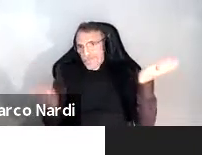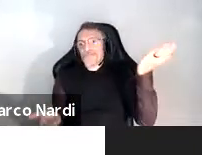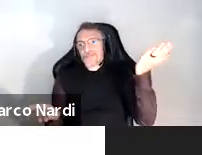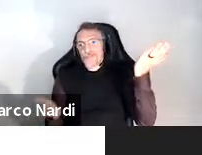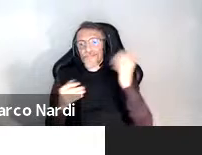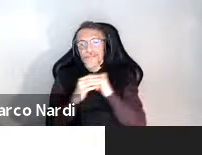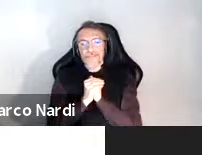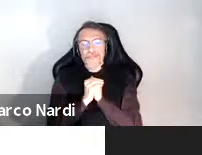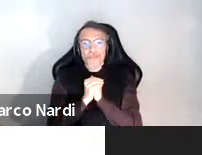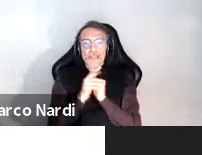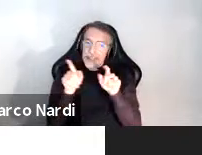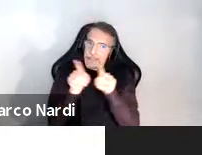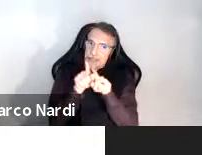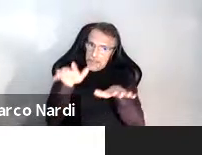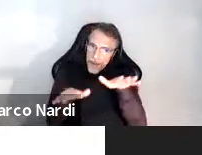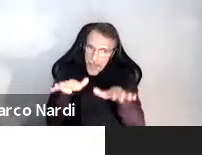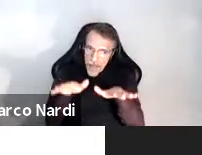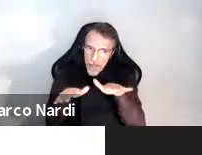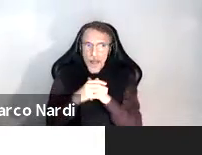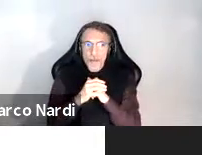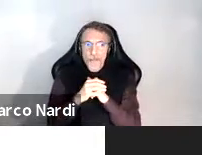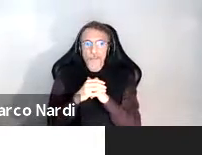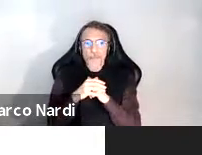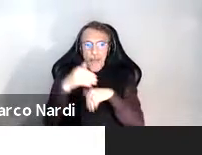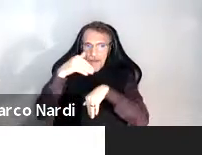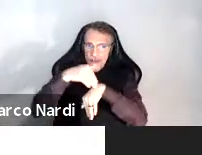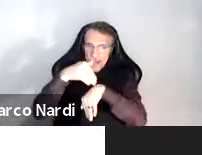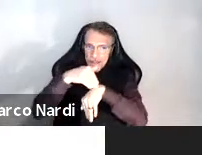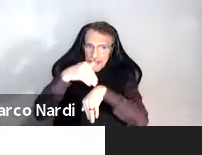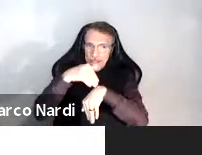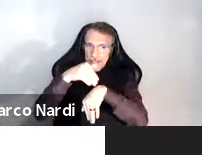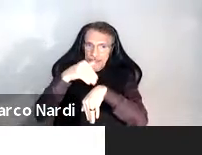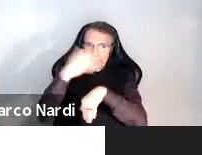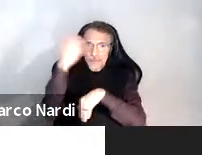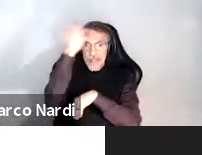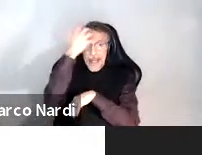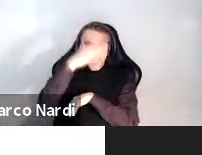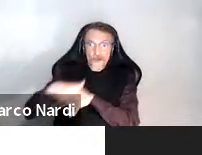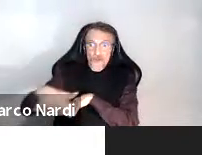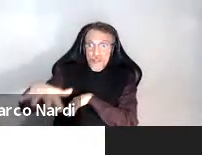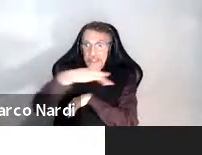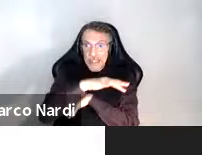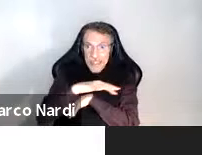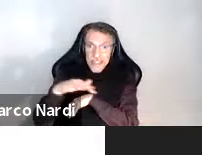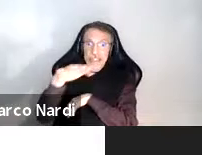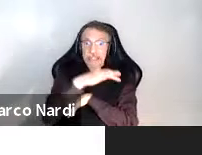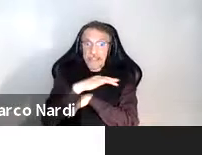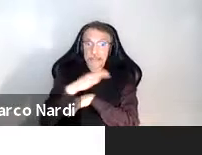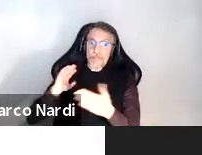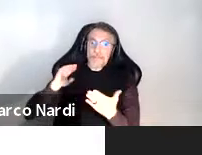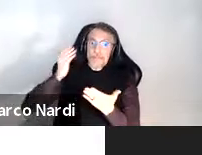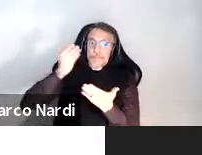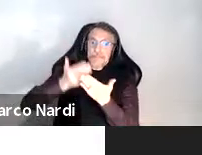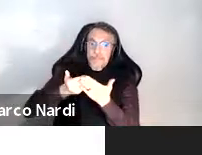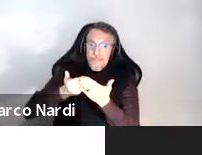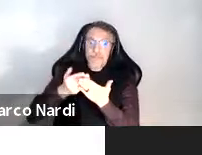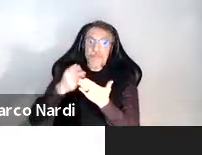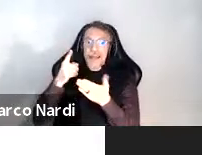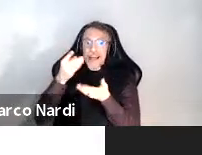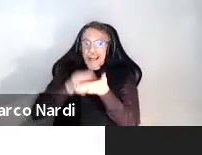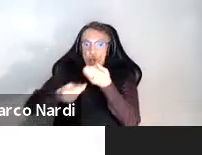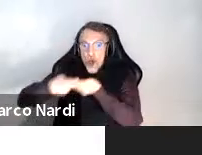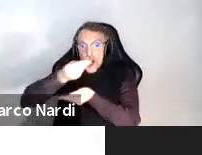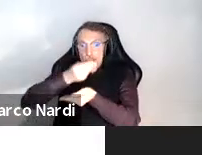way, the pandemic affected the countries that have had some